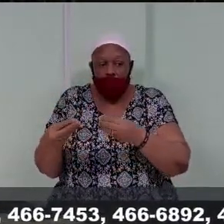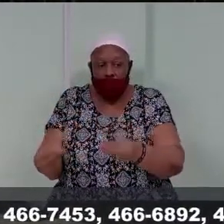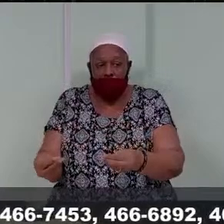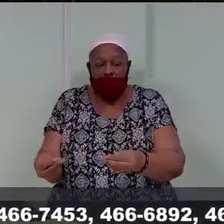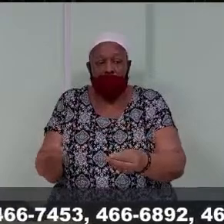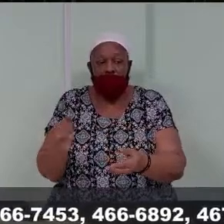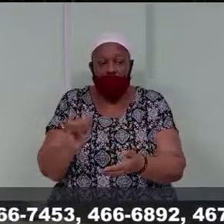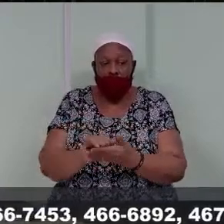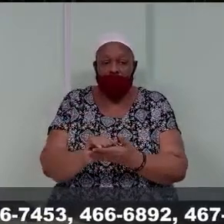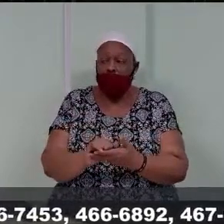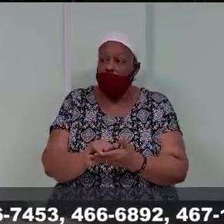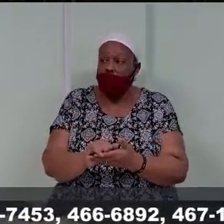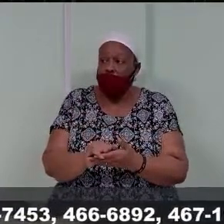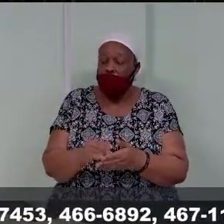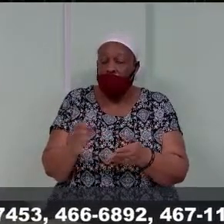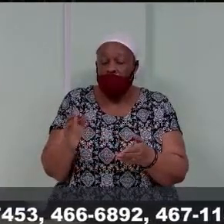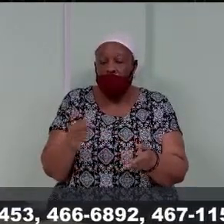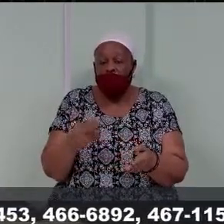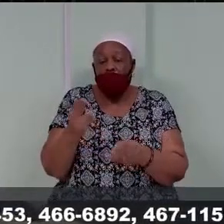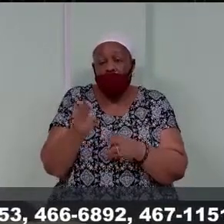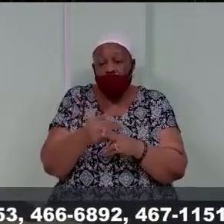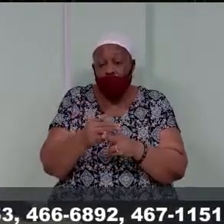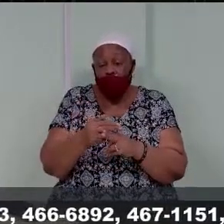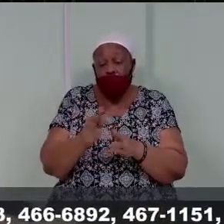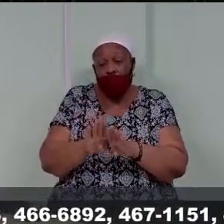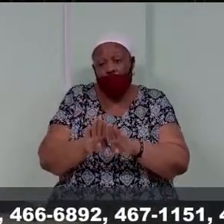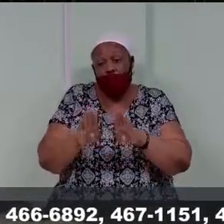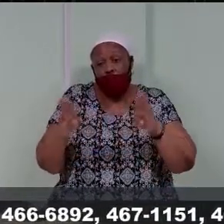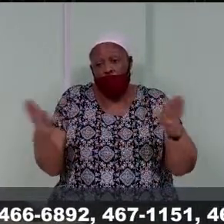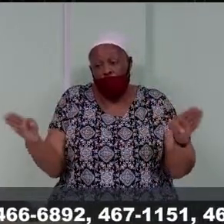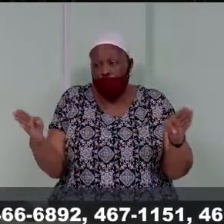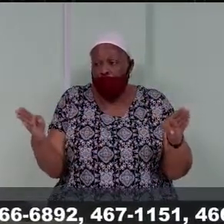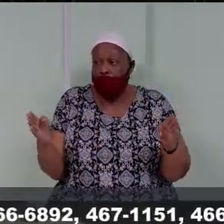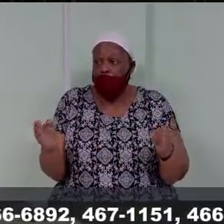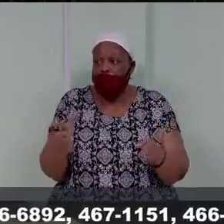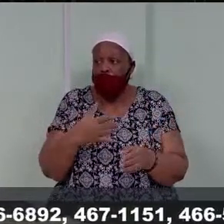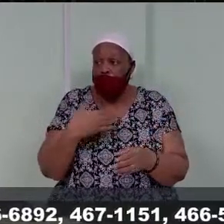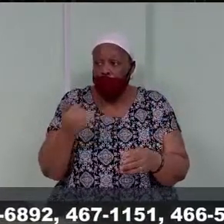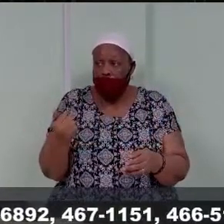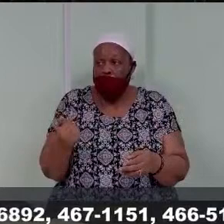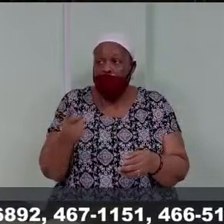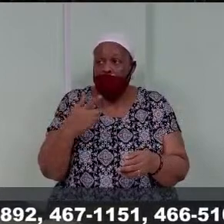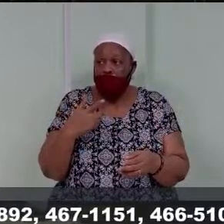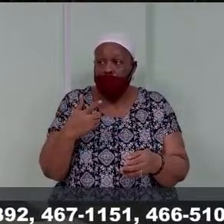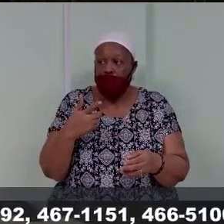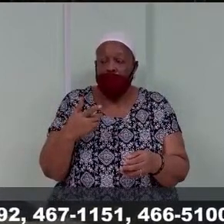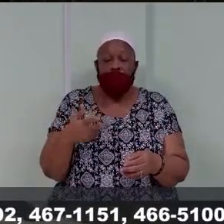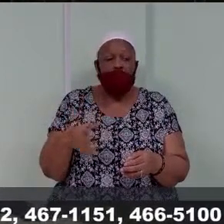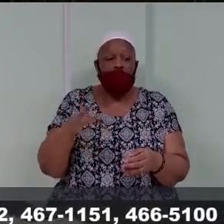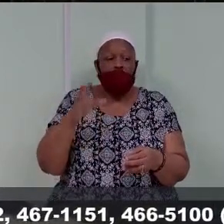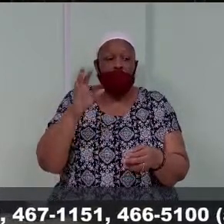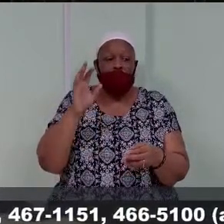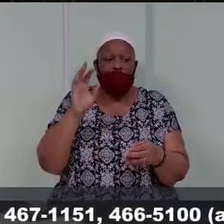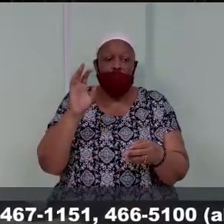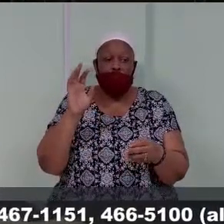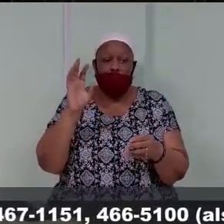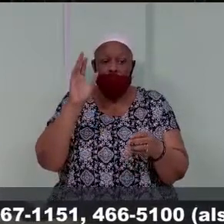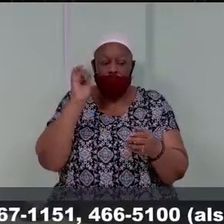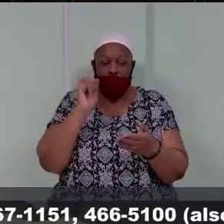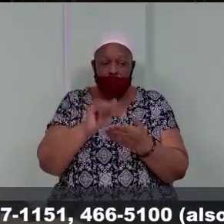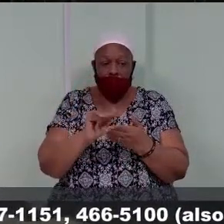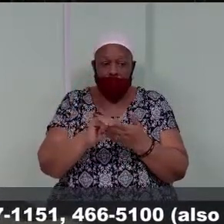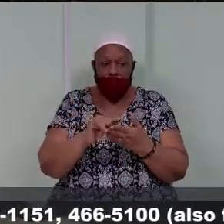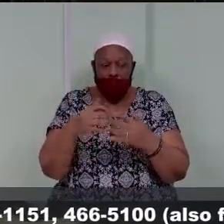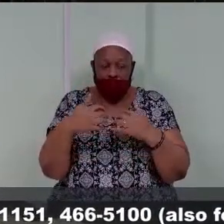to open our borders in the near future, this device can be used to disinfect port entry,